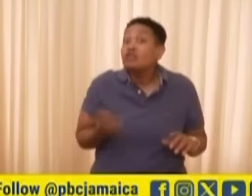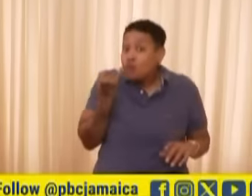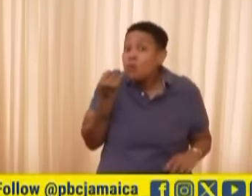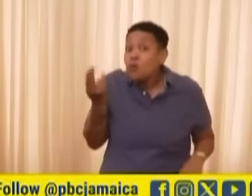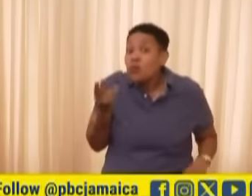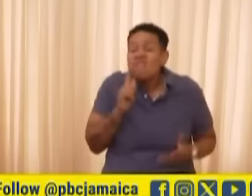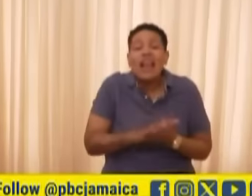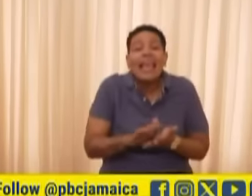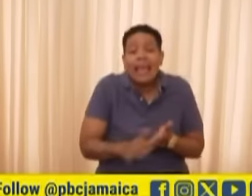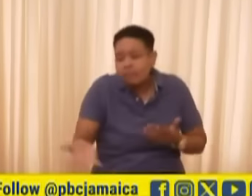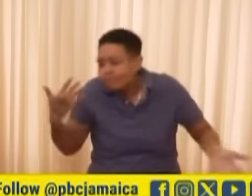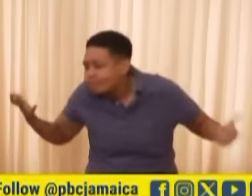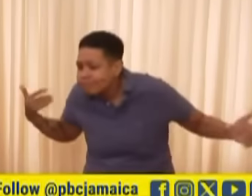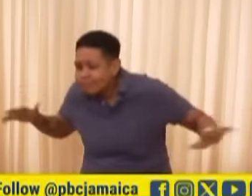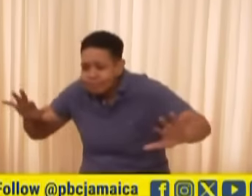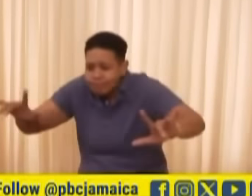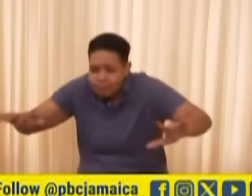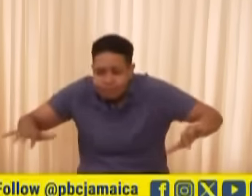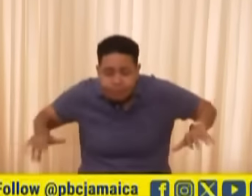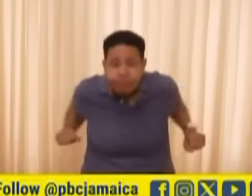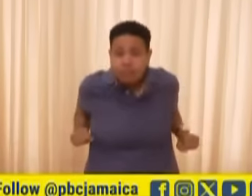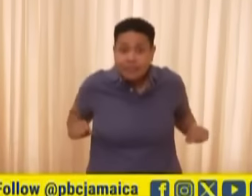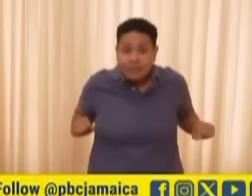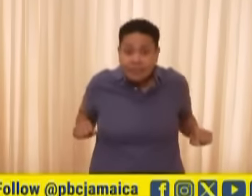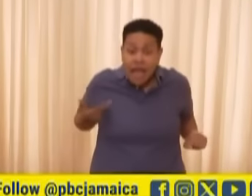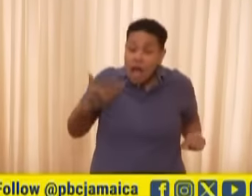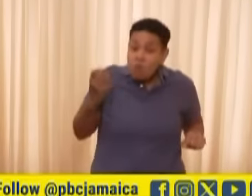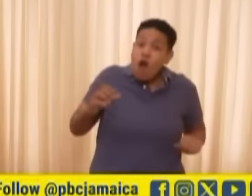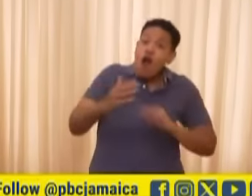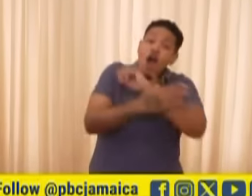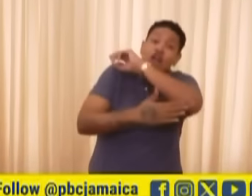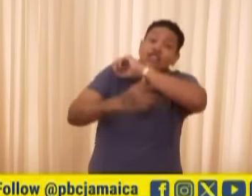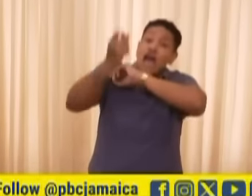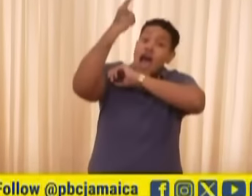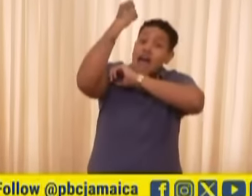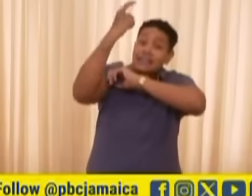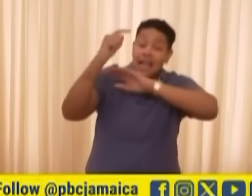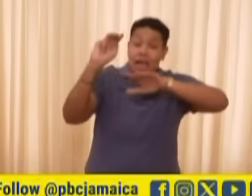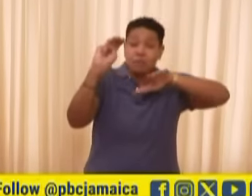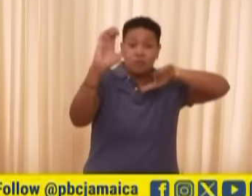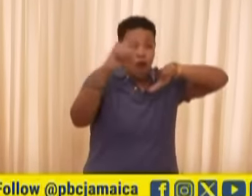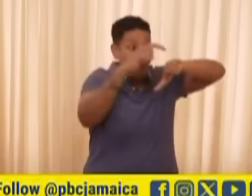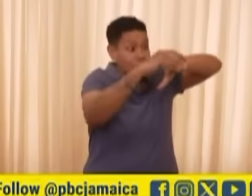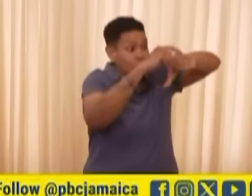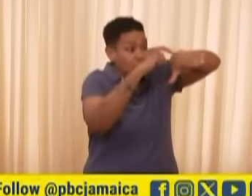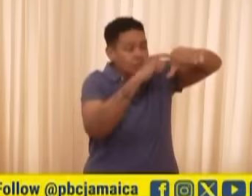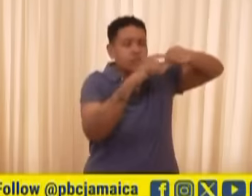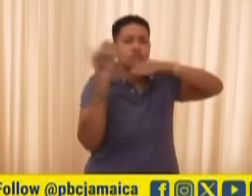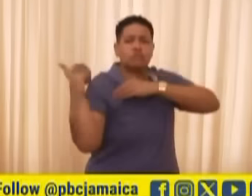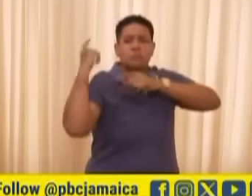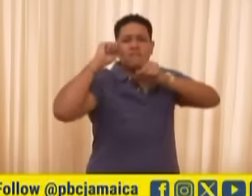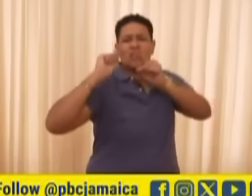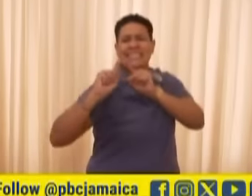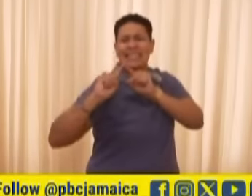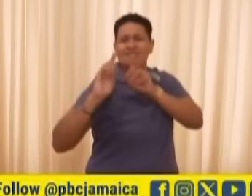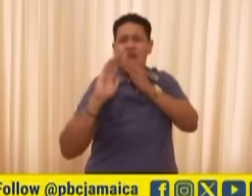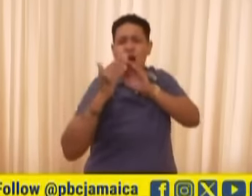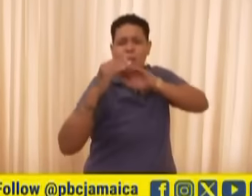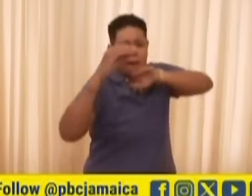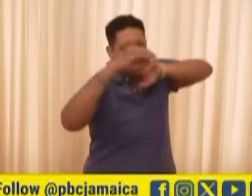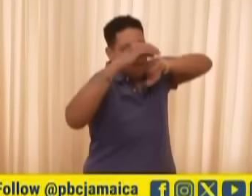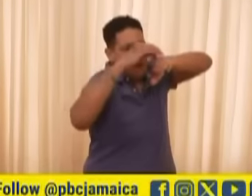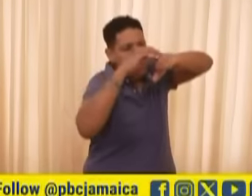understand that the municipal corporations generate their own source